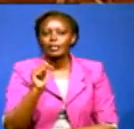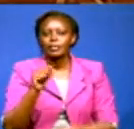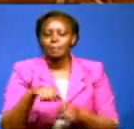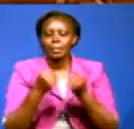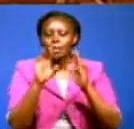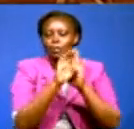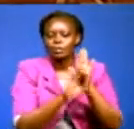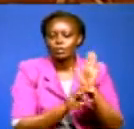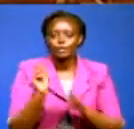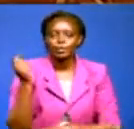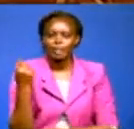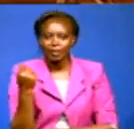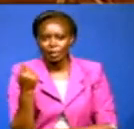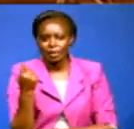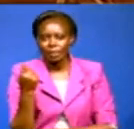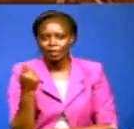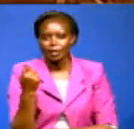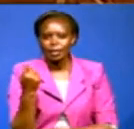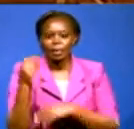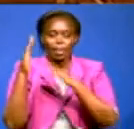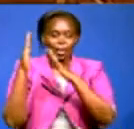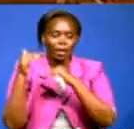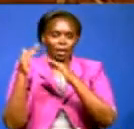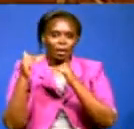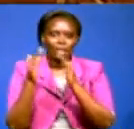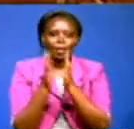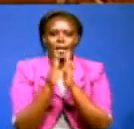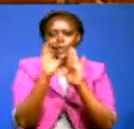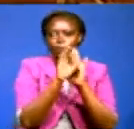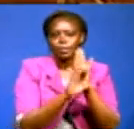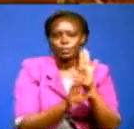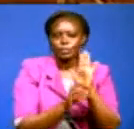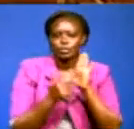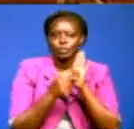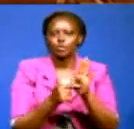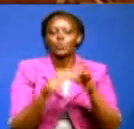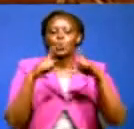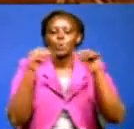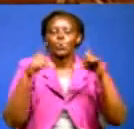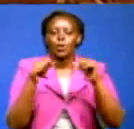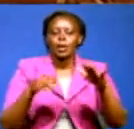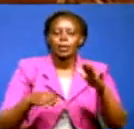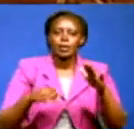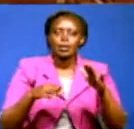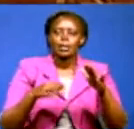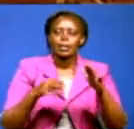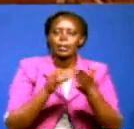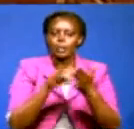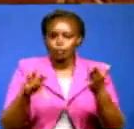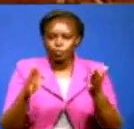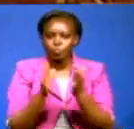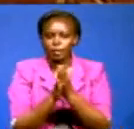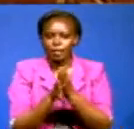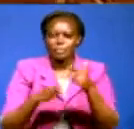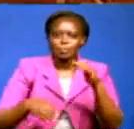Kenya. What was anticipated, and the Constitution cleverly uses the words removal and the words